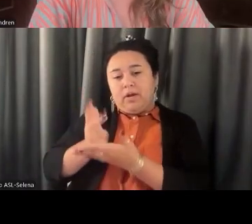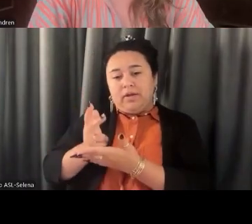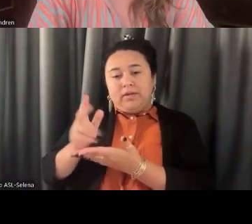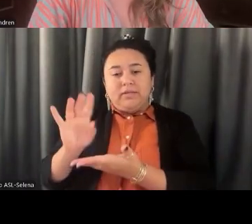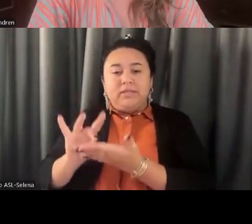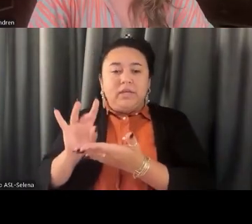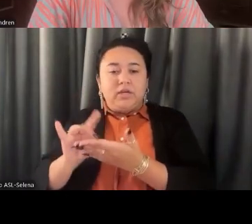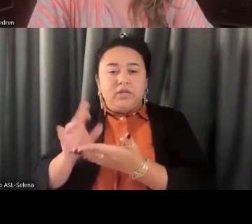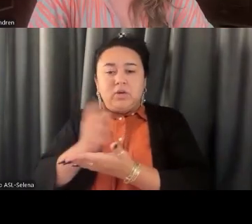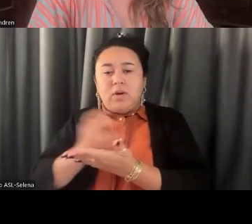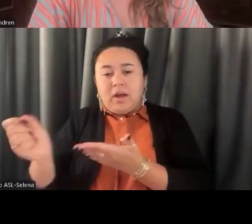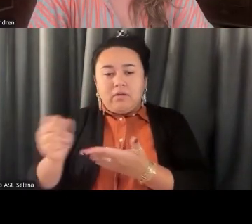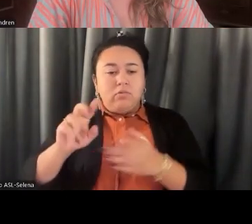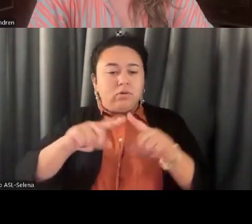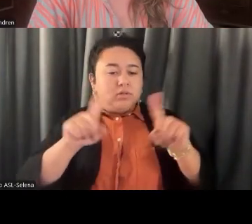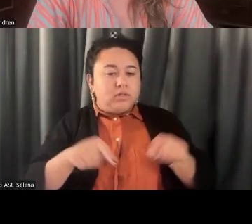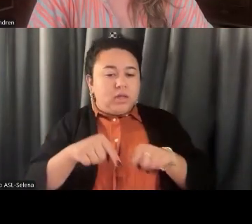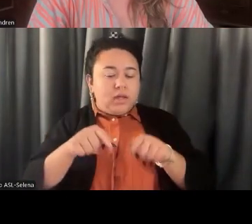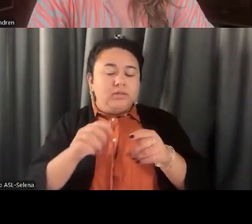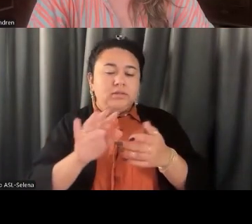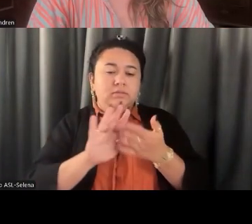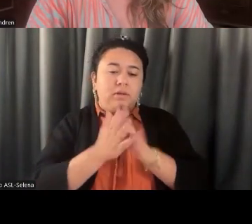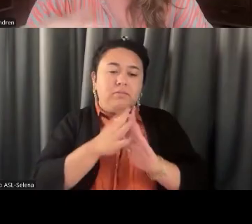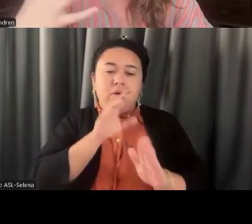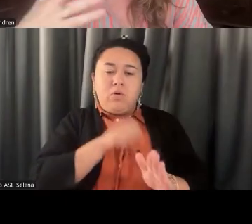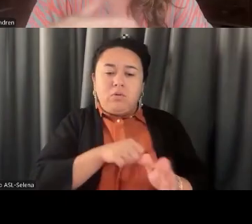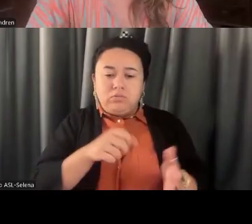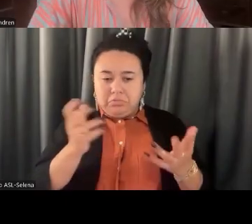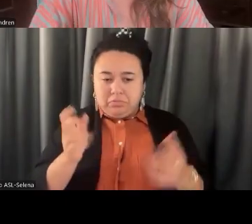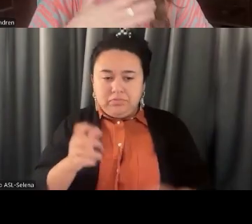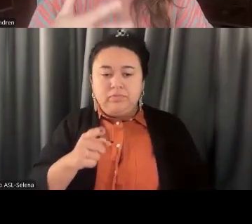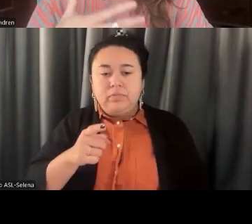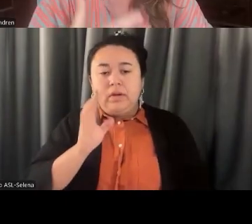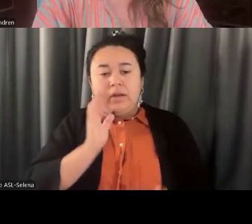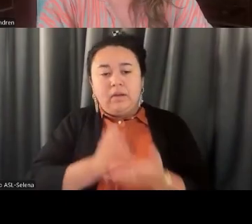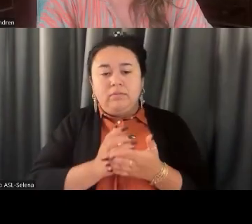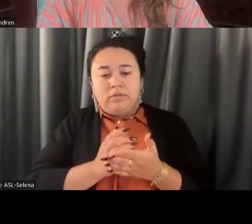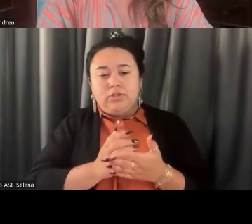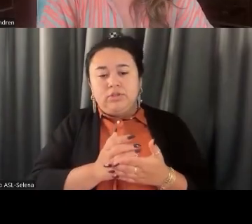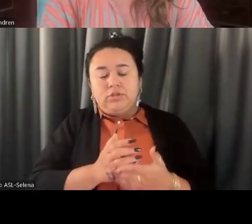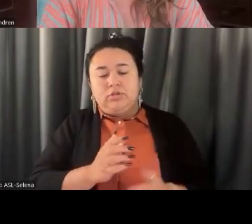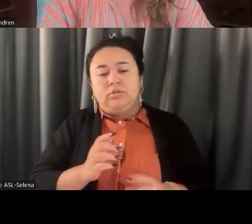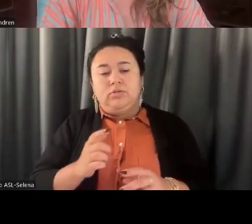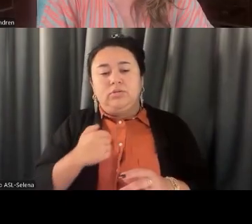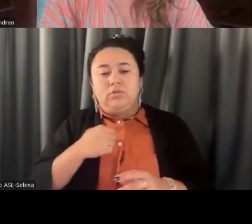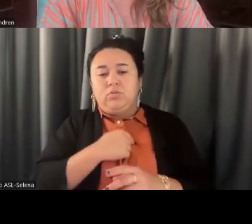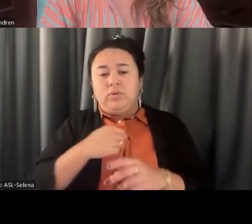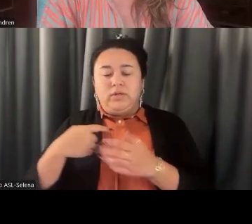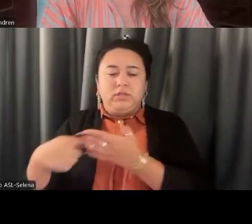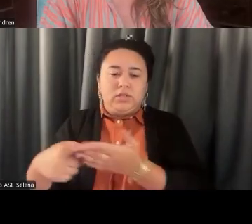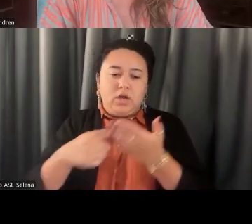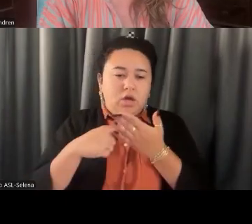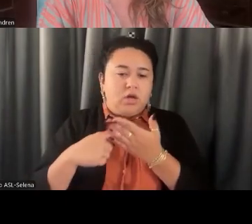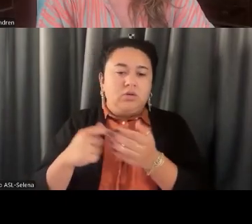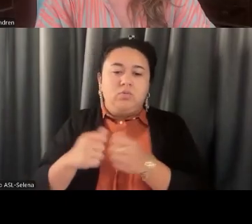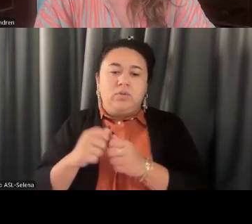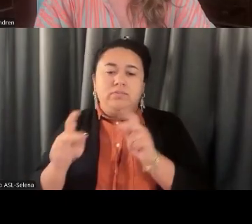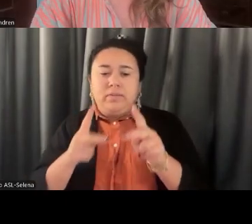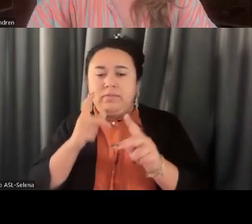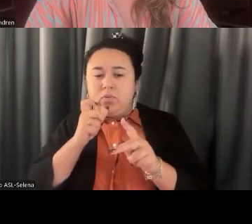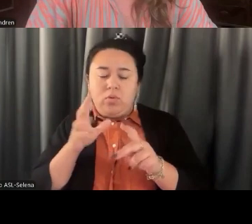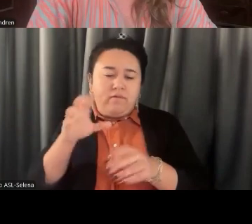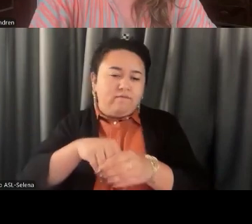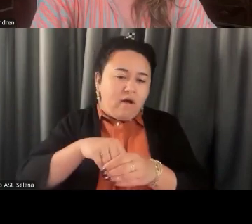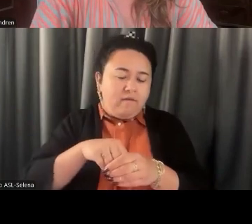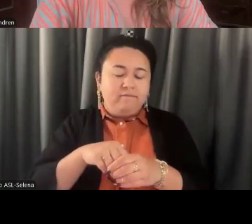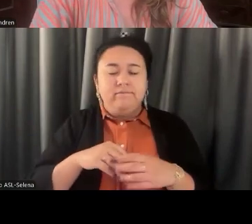running out or their signs were kind of getting old or whatever. So I've got an image here of like going to the table with a bunch of stakeholders,